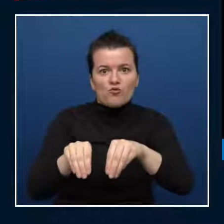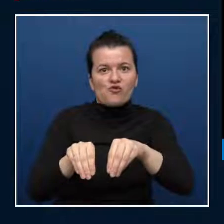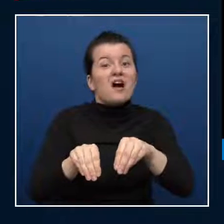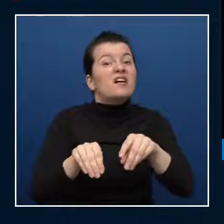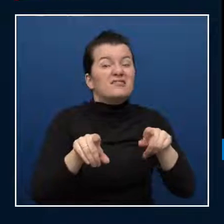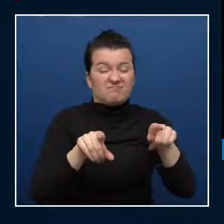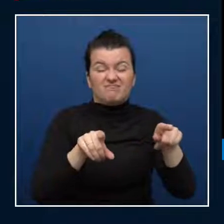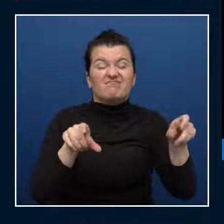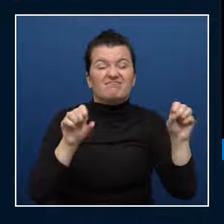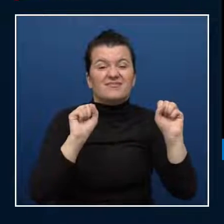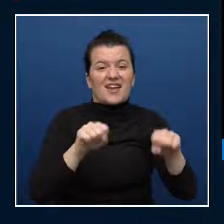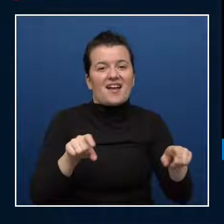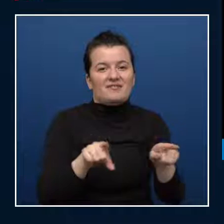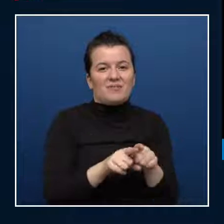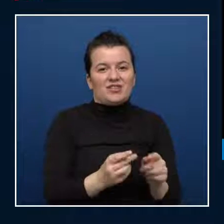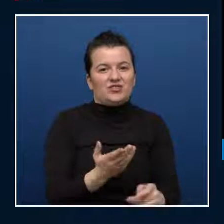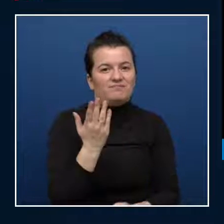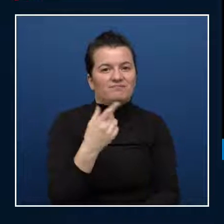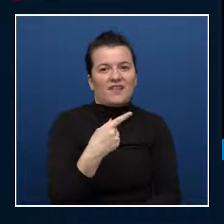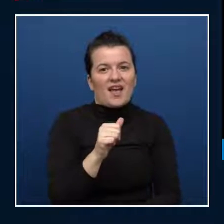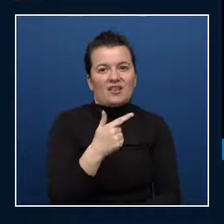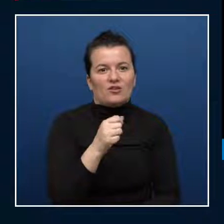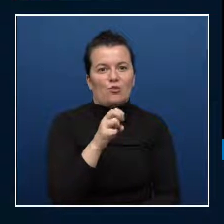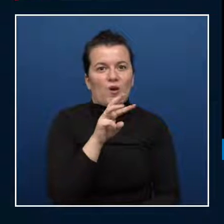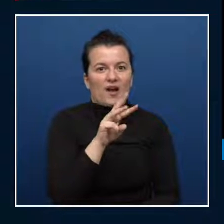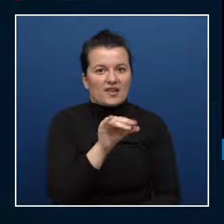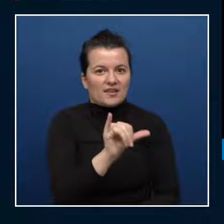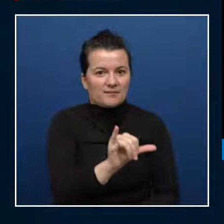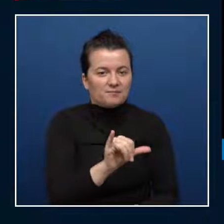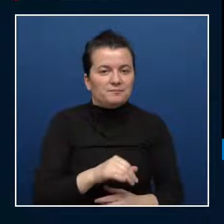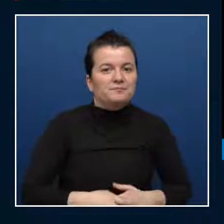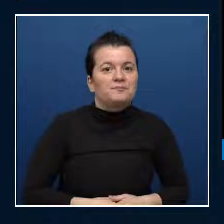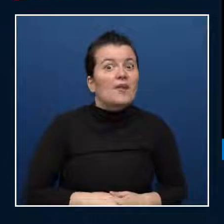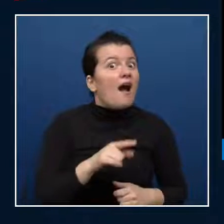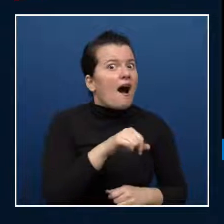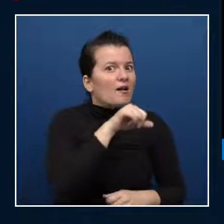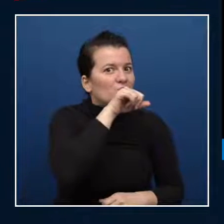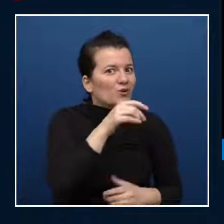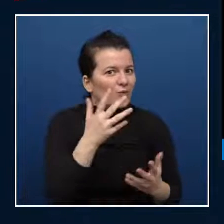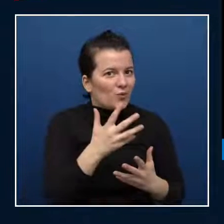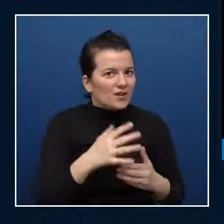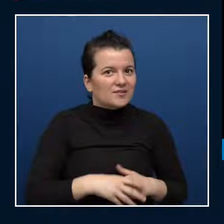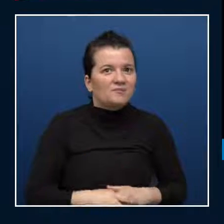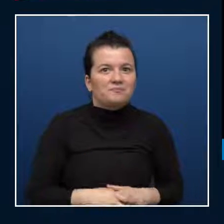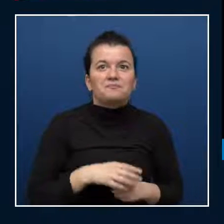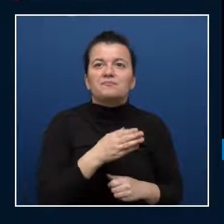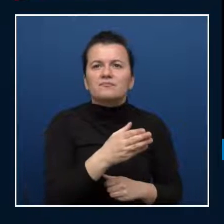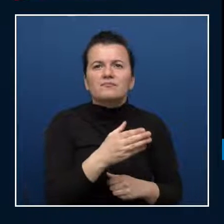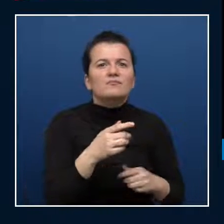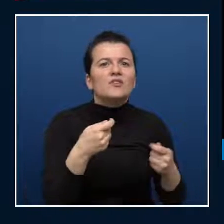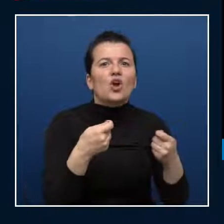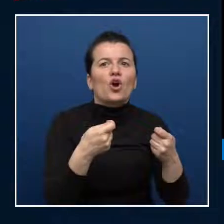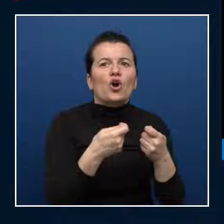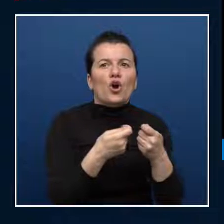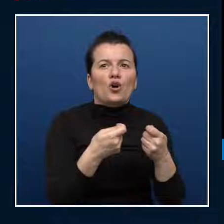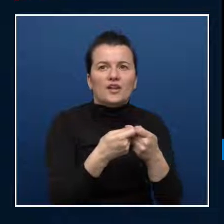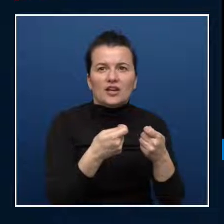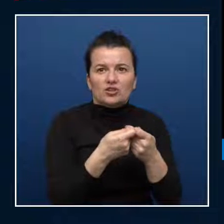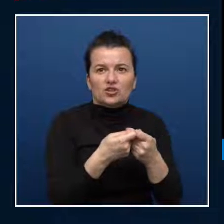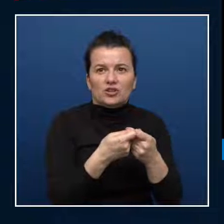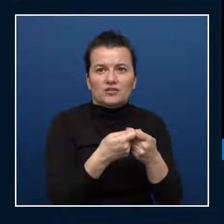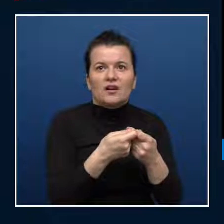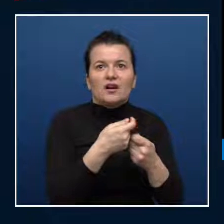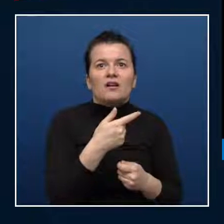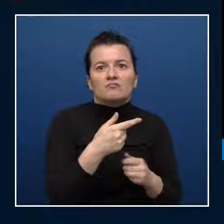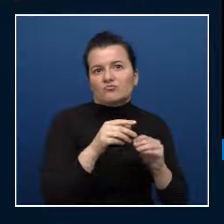Now, one of the features that I really love about the application gateway is called connection draining. So if you need to do maintenance on one of your backend,